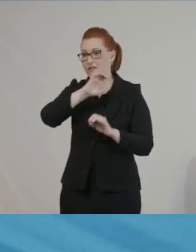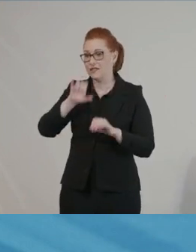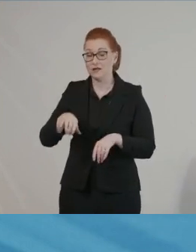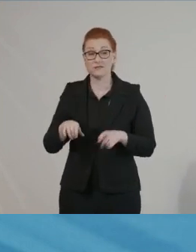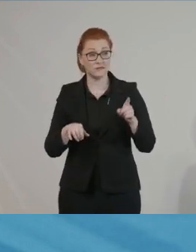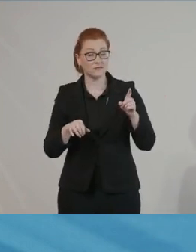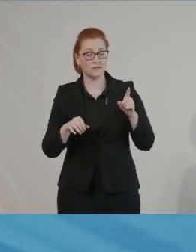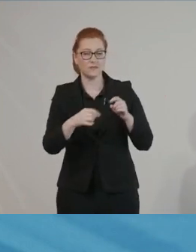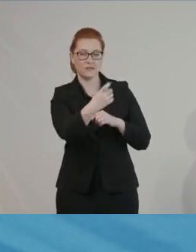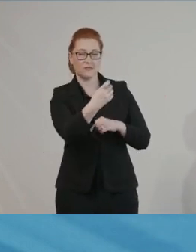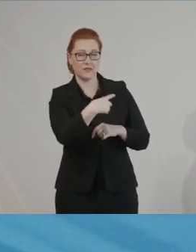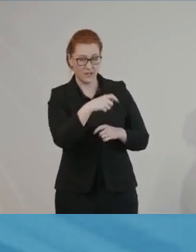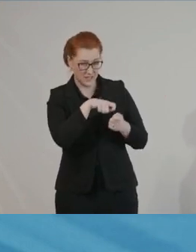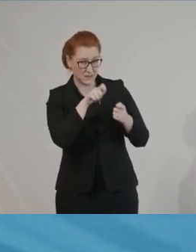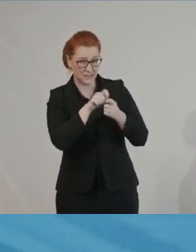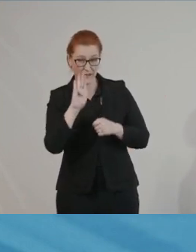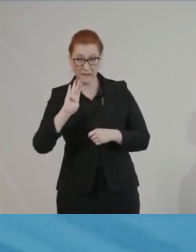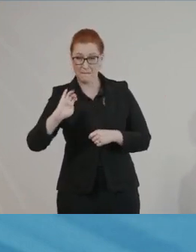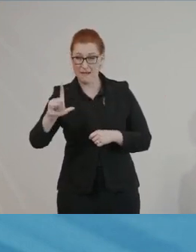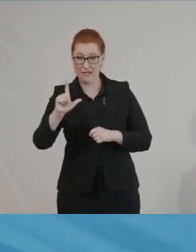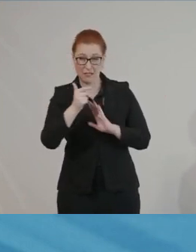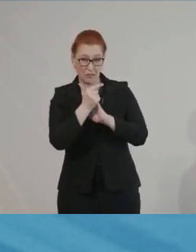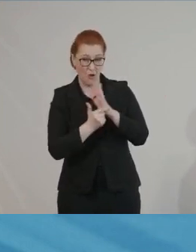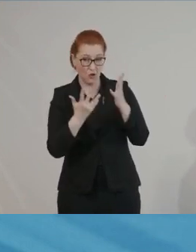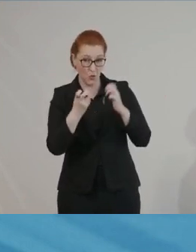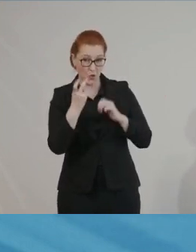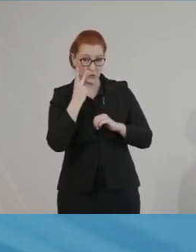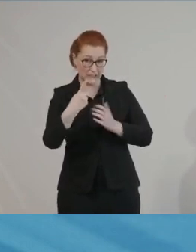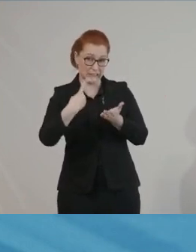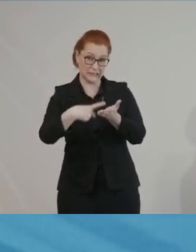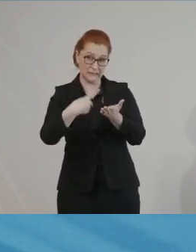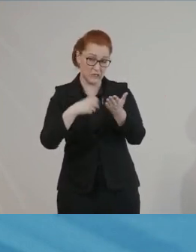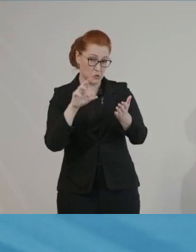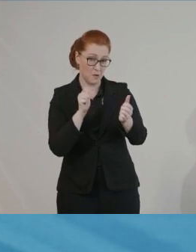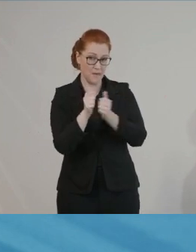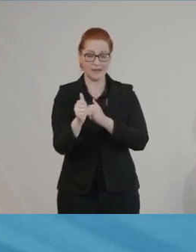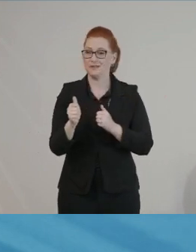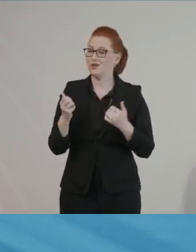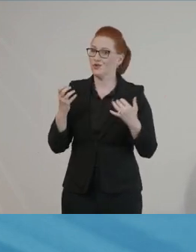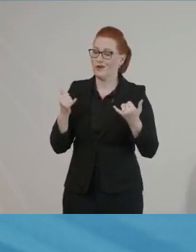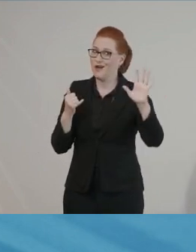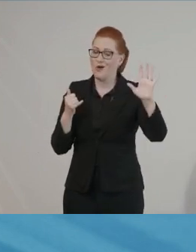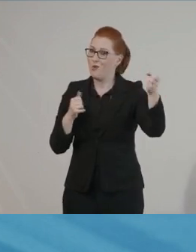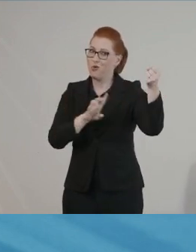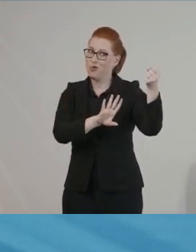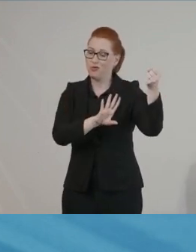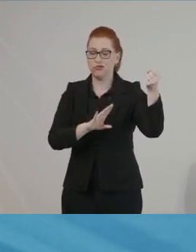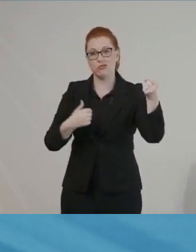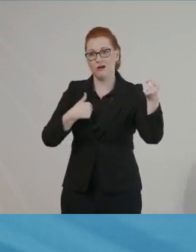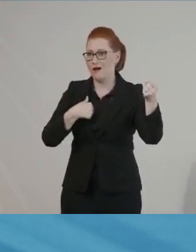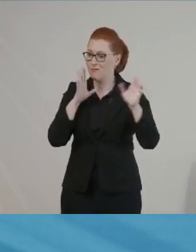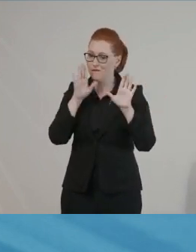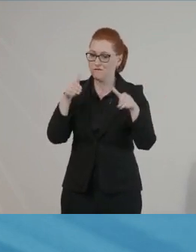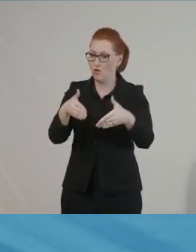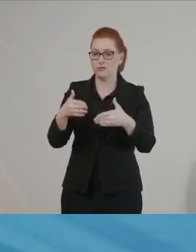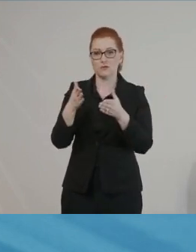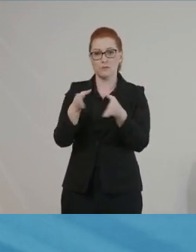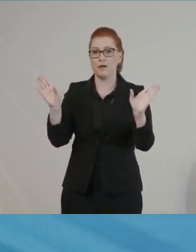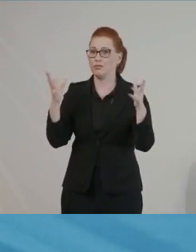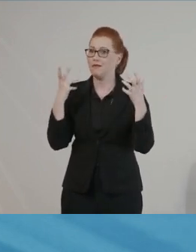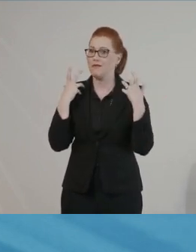focused 100% right now on public health and then what we're going to do to return our economy to where it